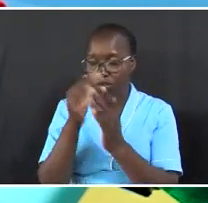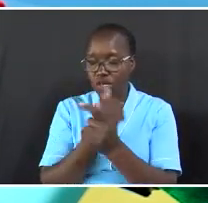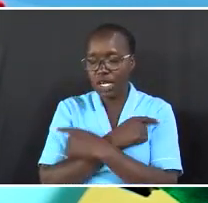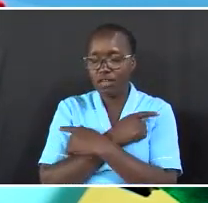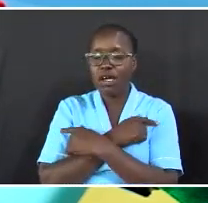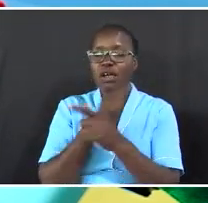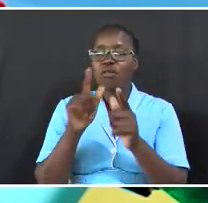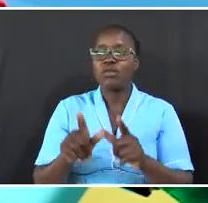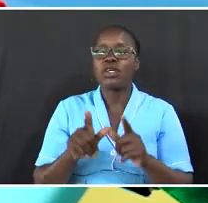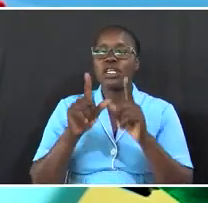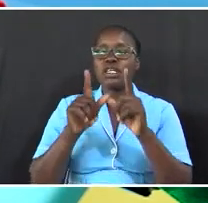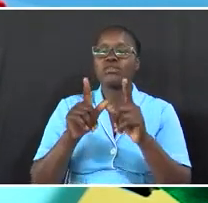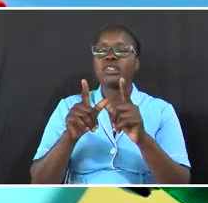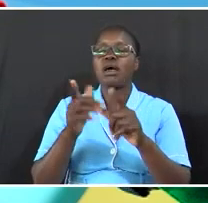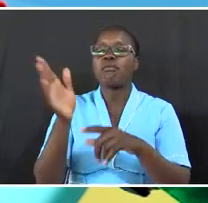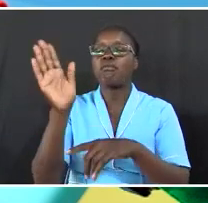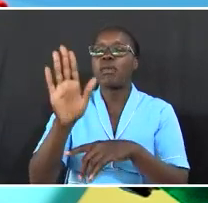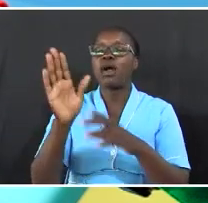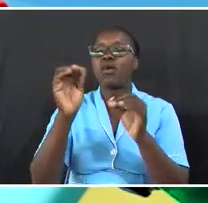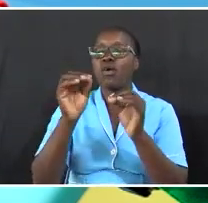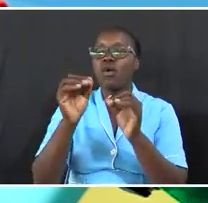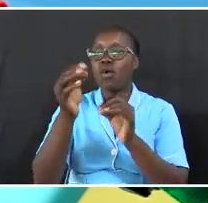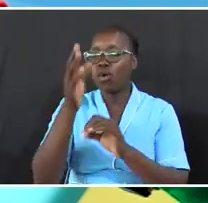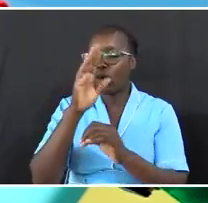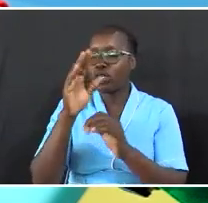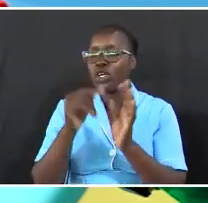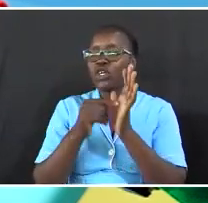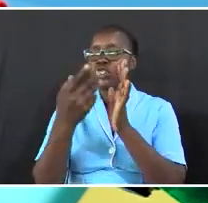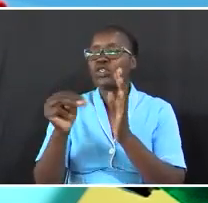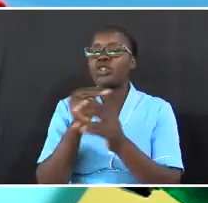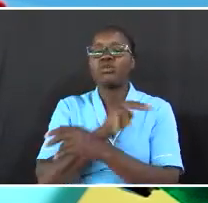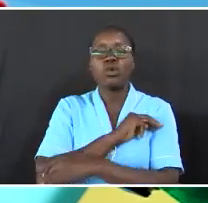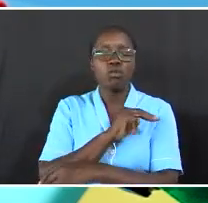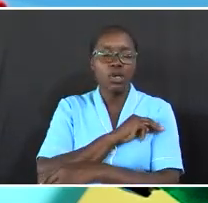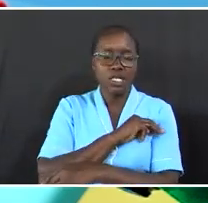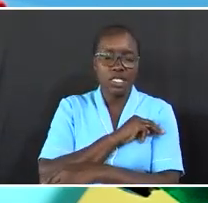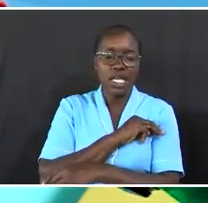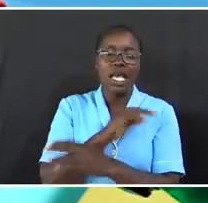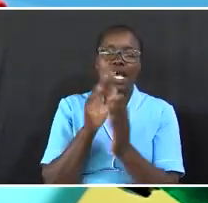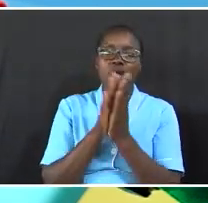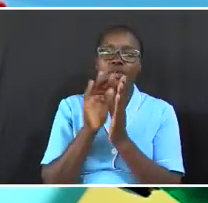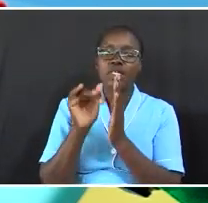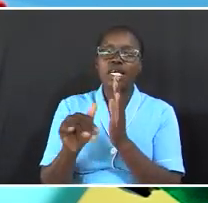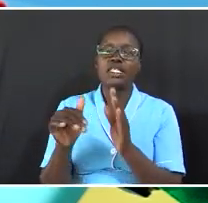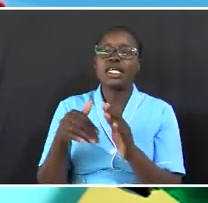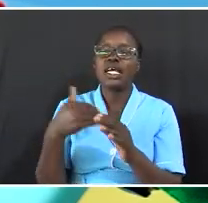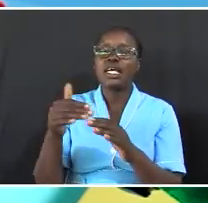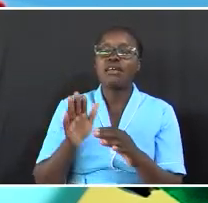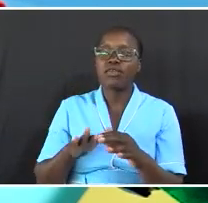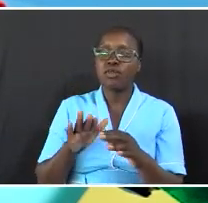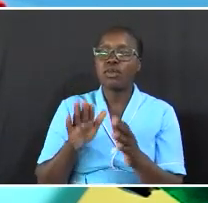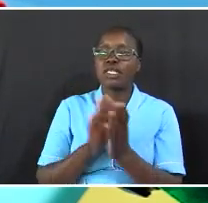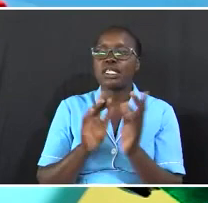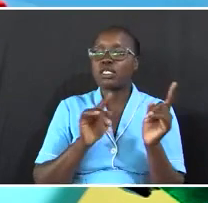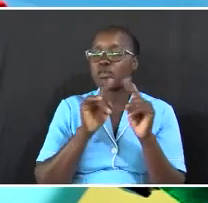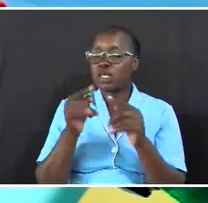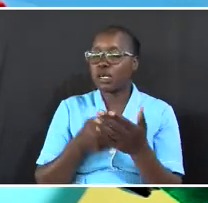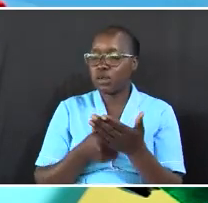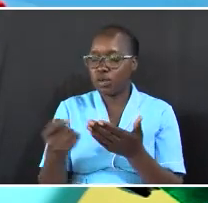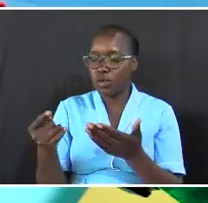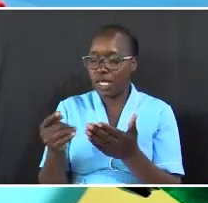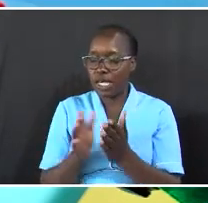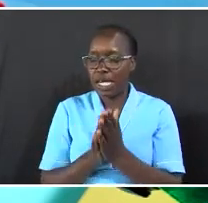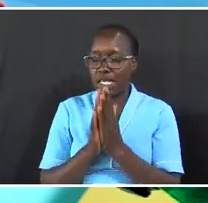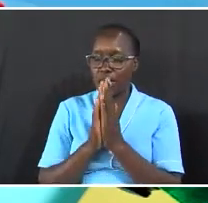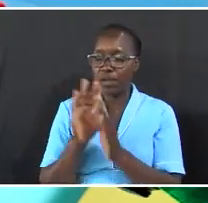you lift them up, O God. May you show them your mercy, dear Father. I pray that every woman that has been coming this week and